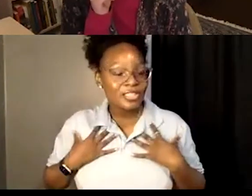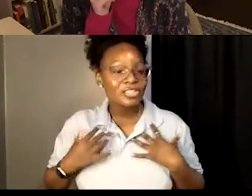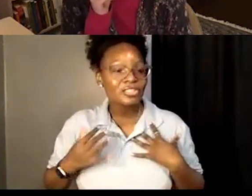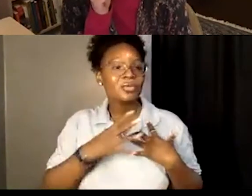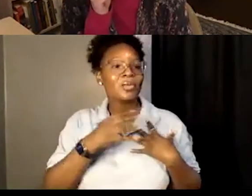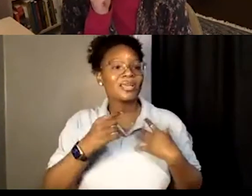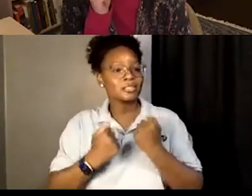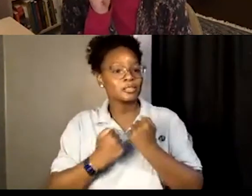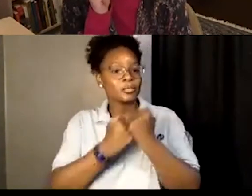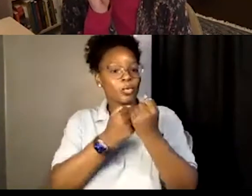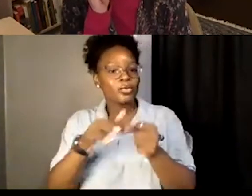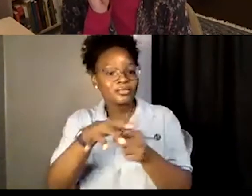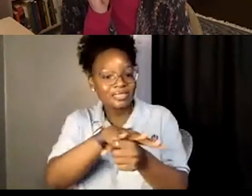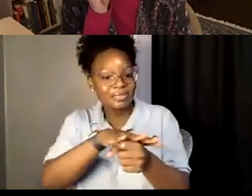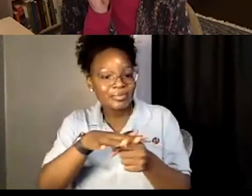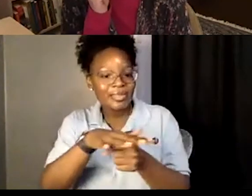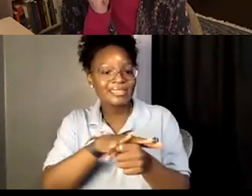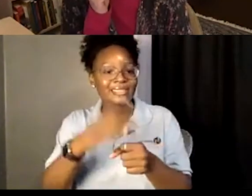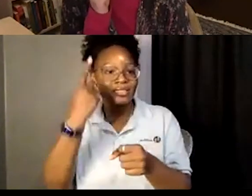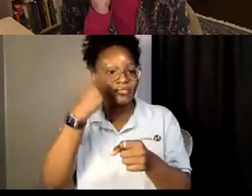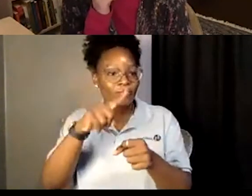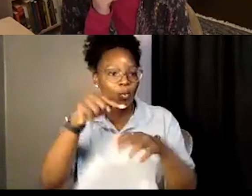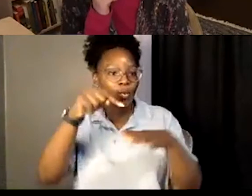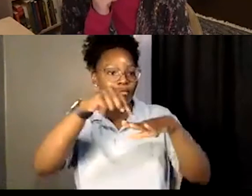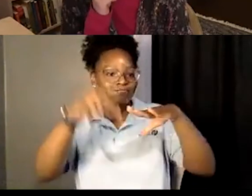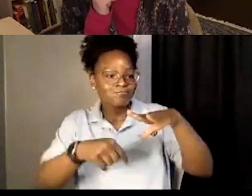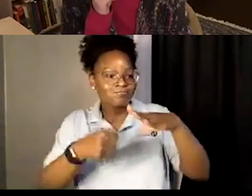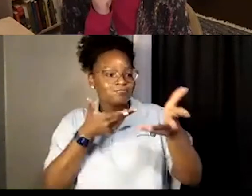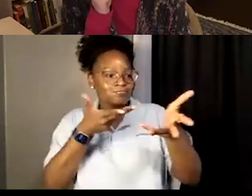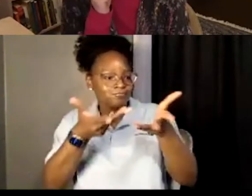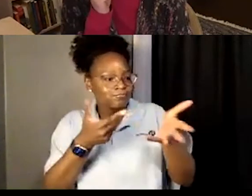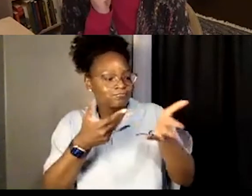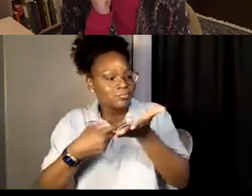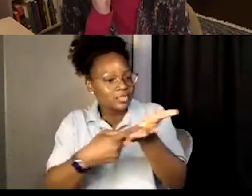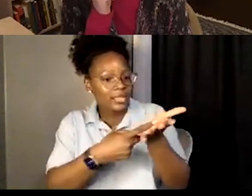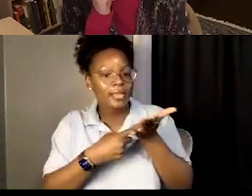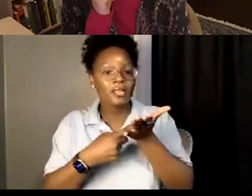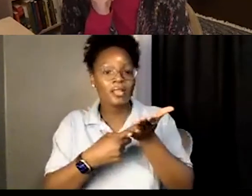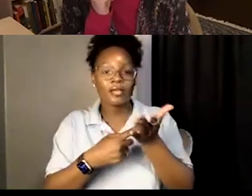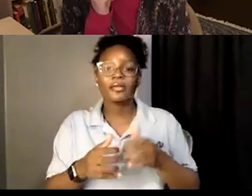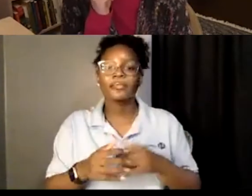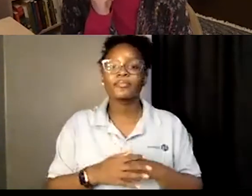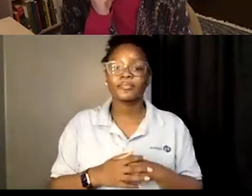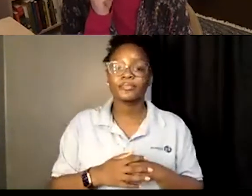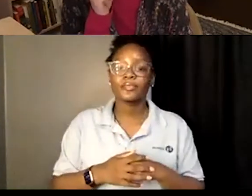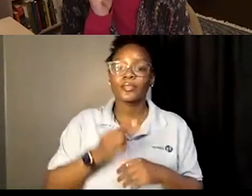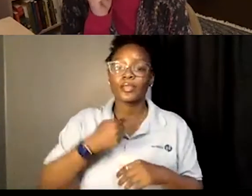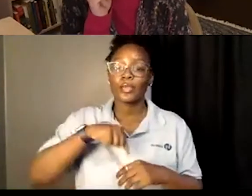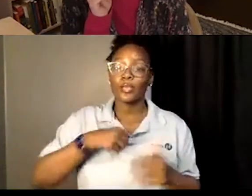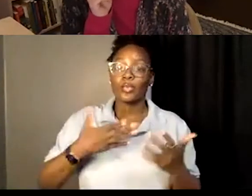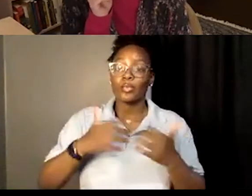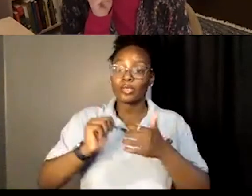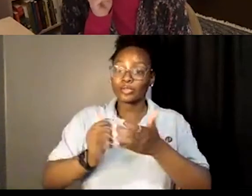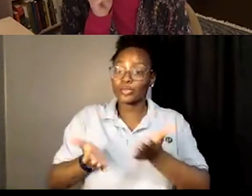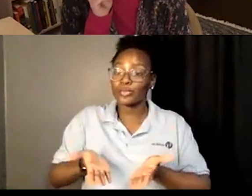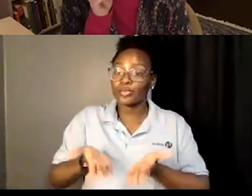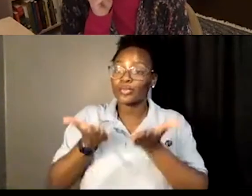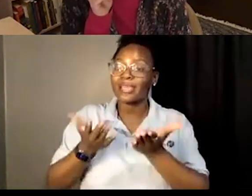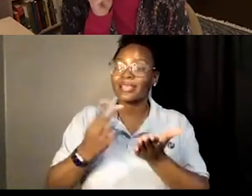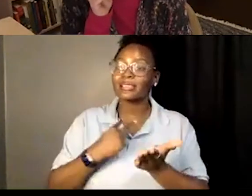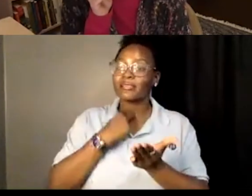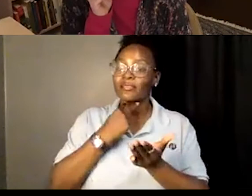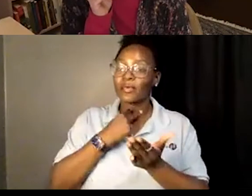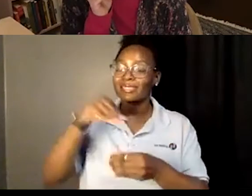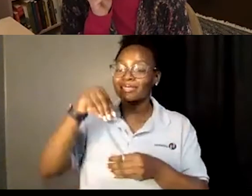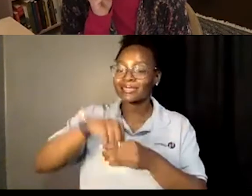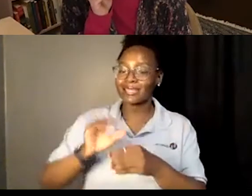for members to deepen dialogue, and to leverage the individual and collective voices of the sisterhood for peace and